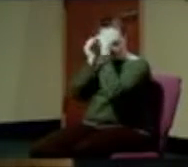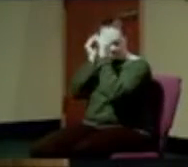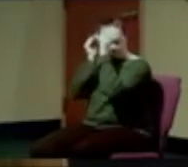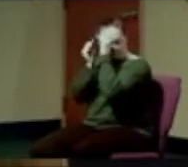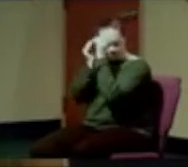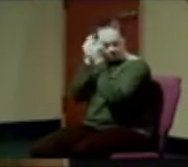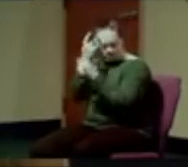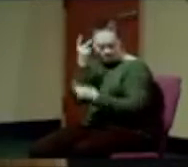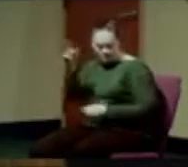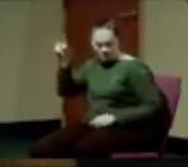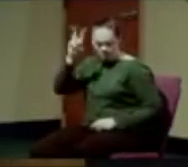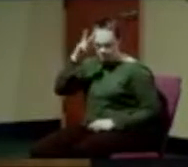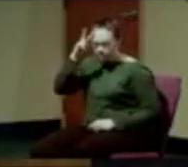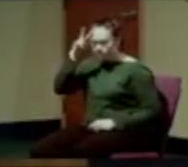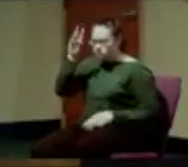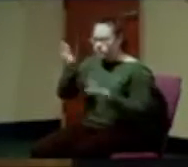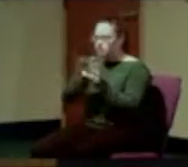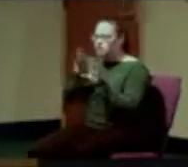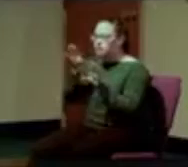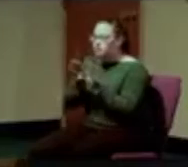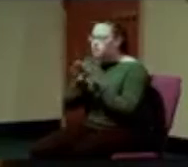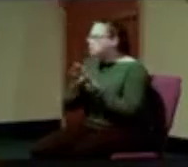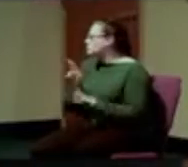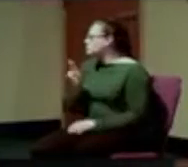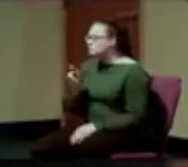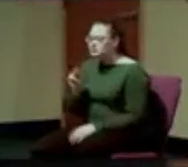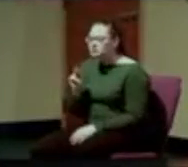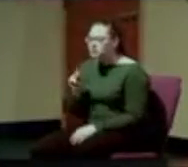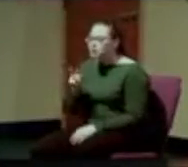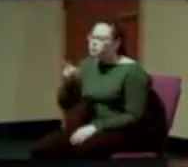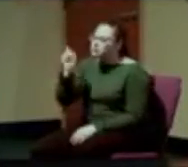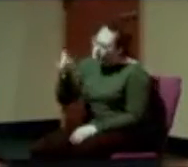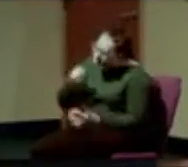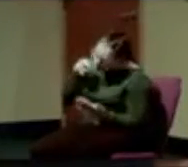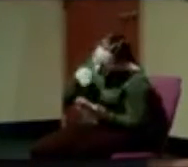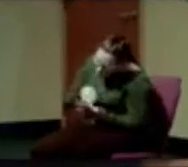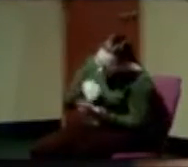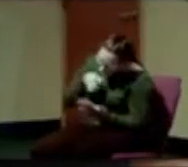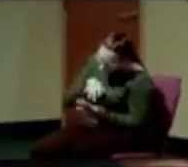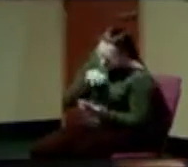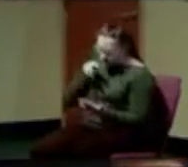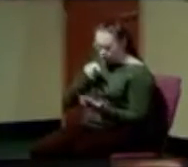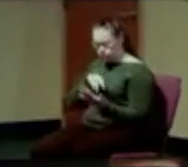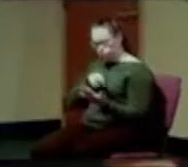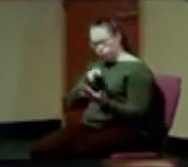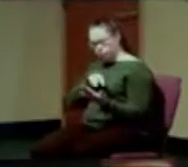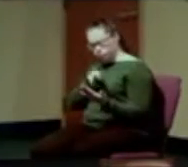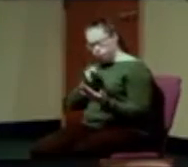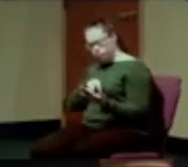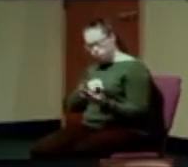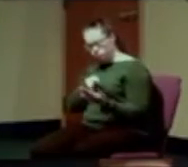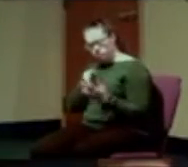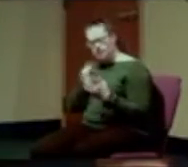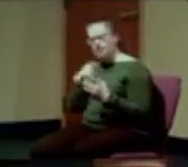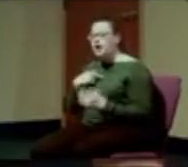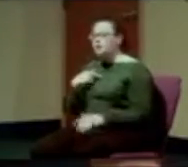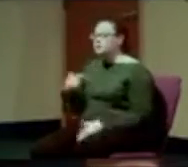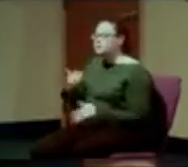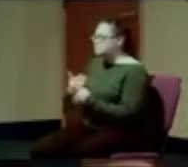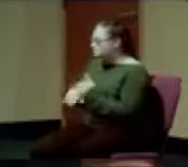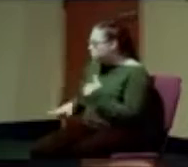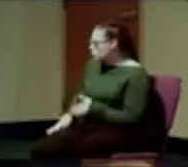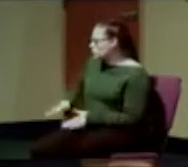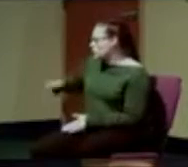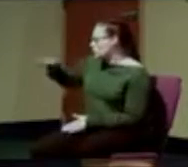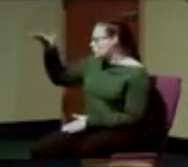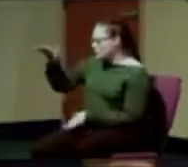all means, study, analyze, observe, look at it. I was born and raised in church all